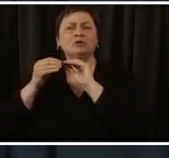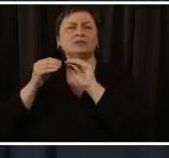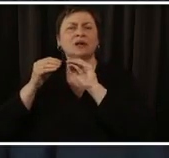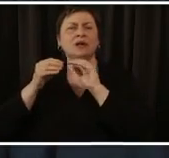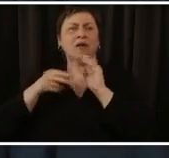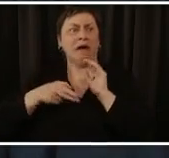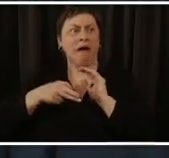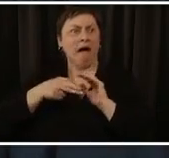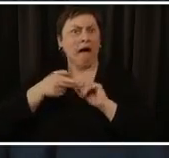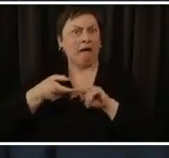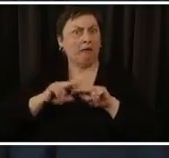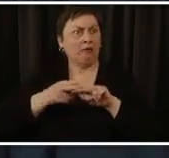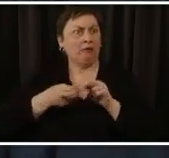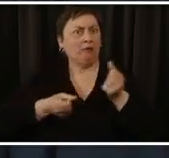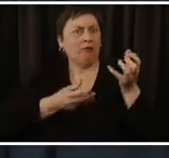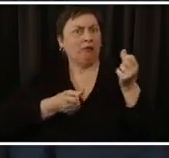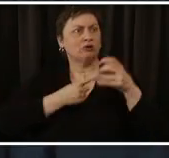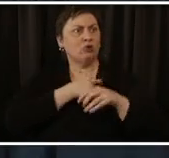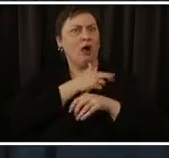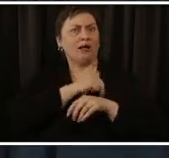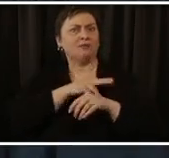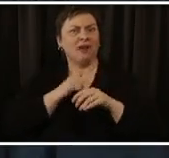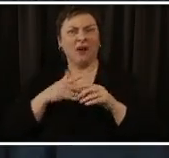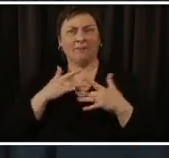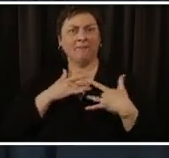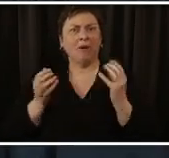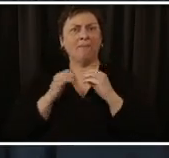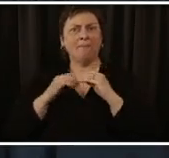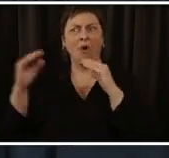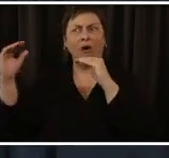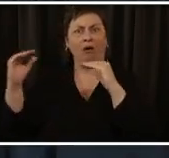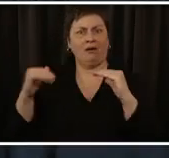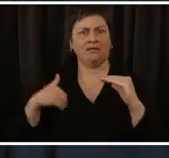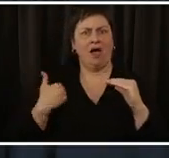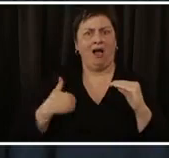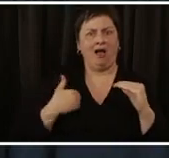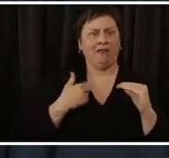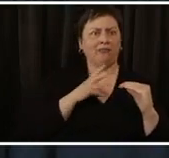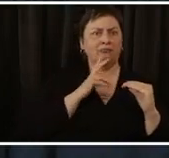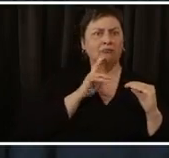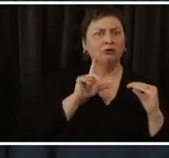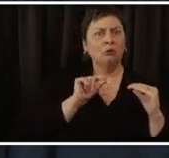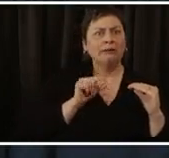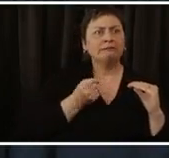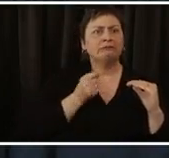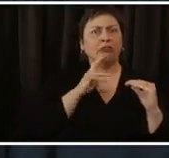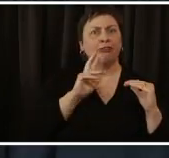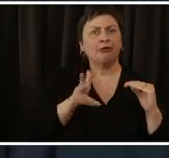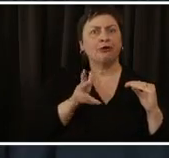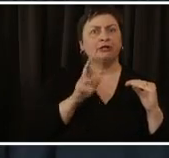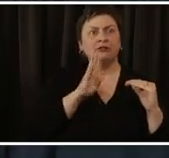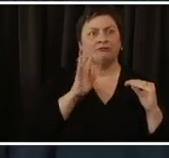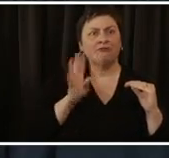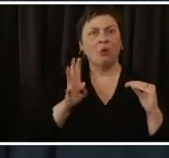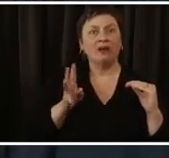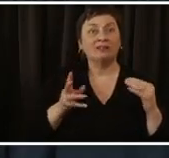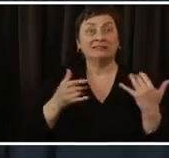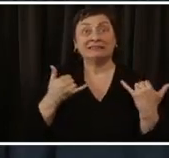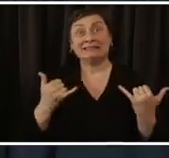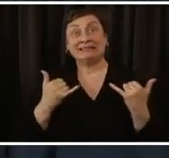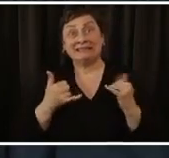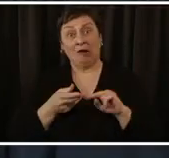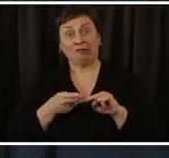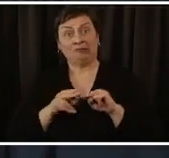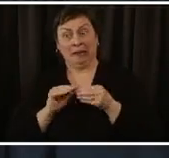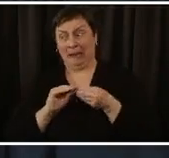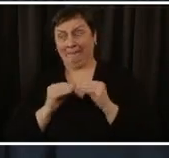hospitalizations, having higher trends in cases, can you talk about what that will mean for this fourth wave and what it sort of means for hopefully the end of the